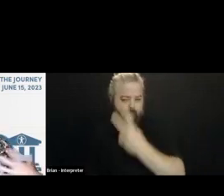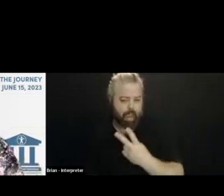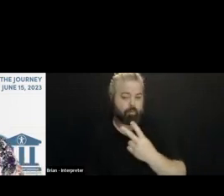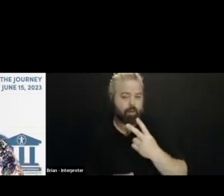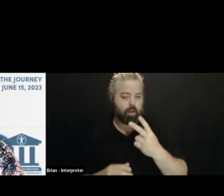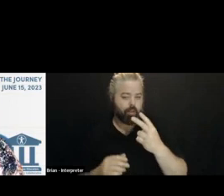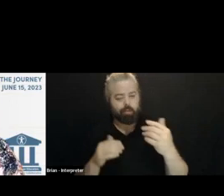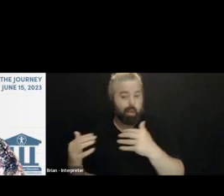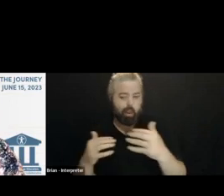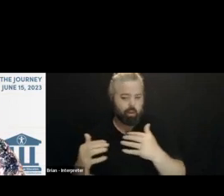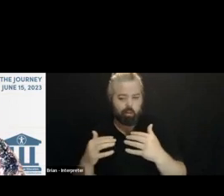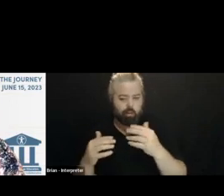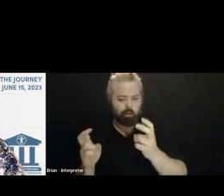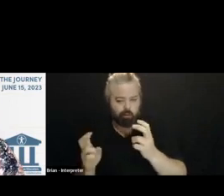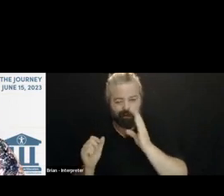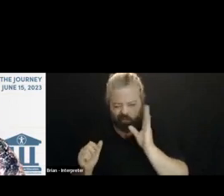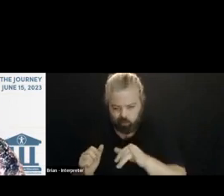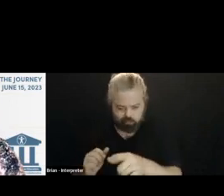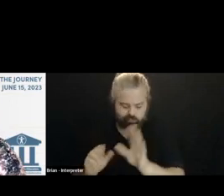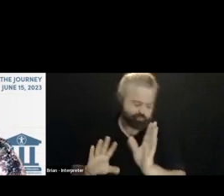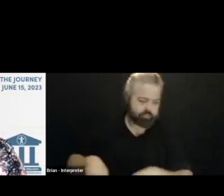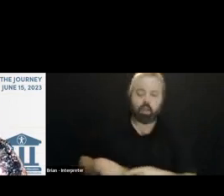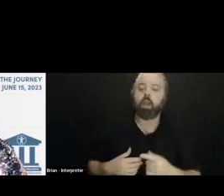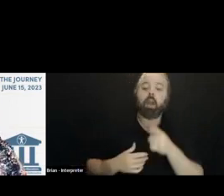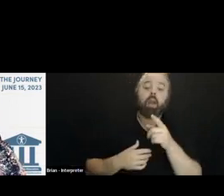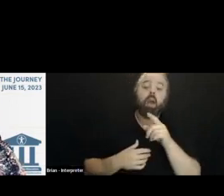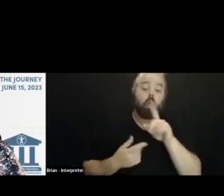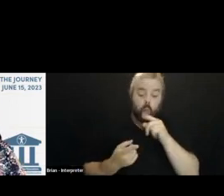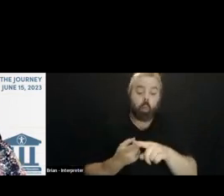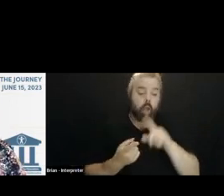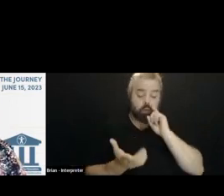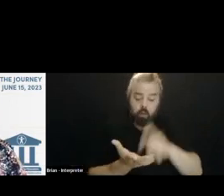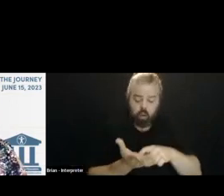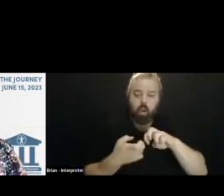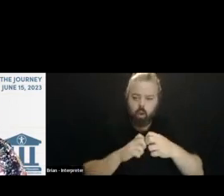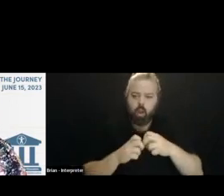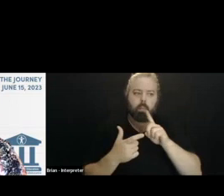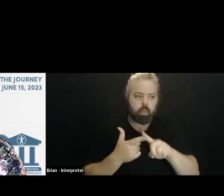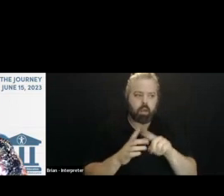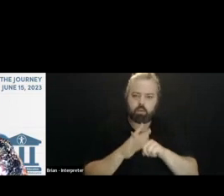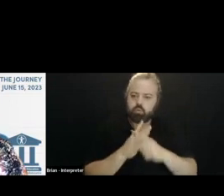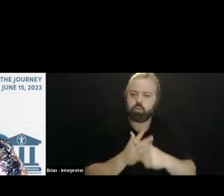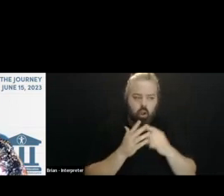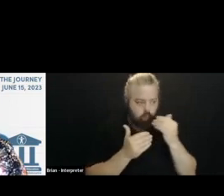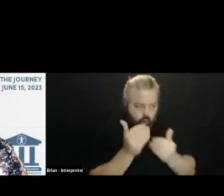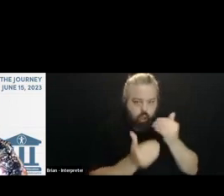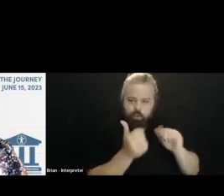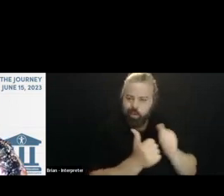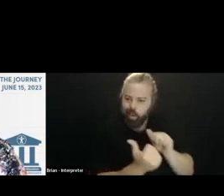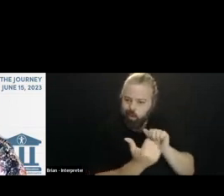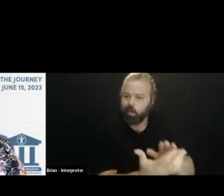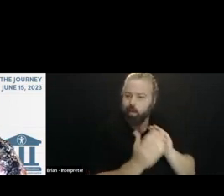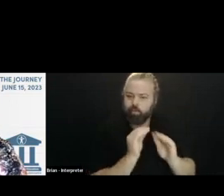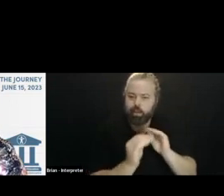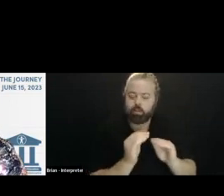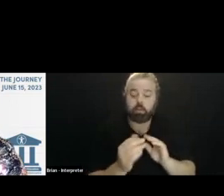just knowing that there are those problems out there, you can start working on a process to fix it. Next step would be let the